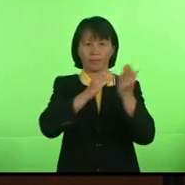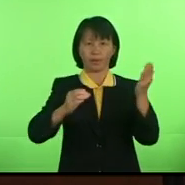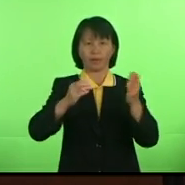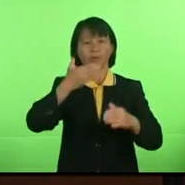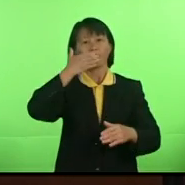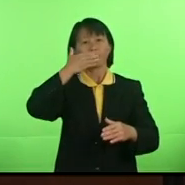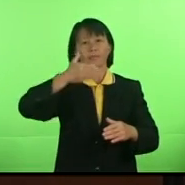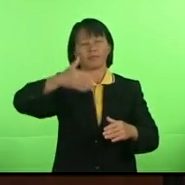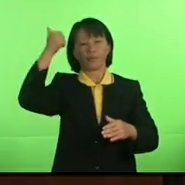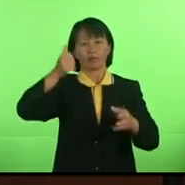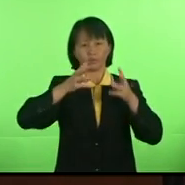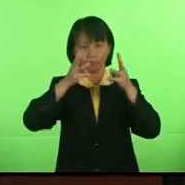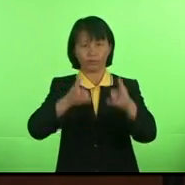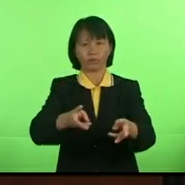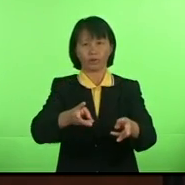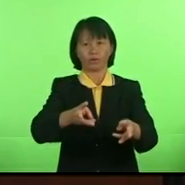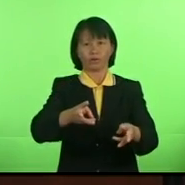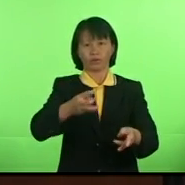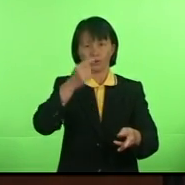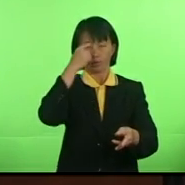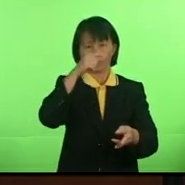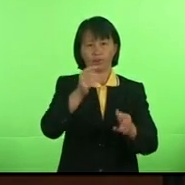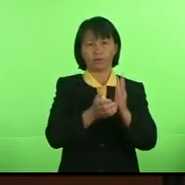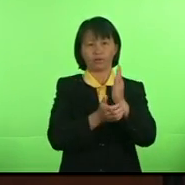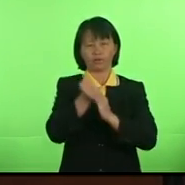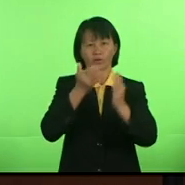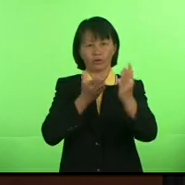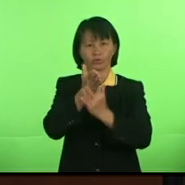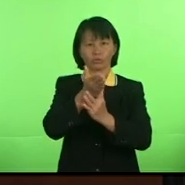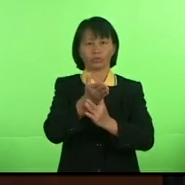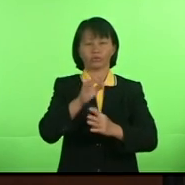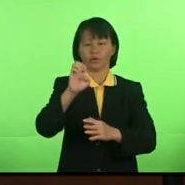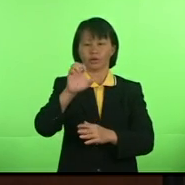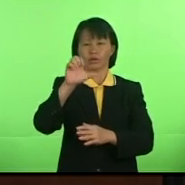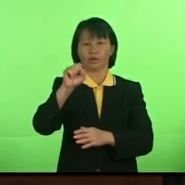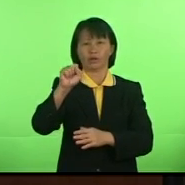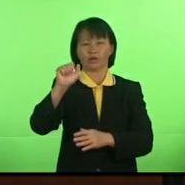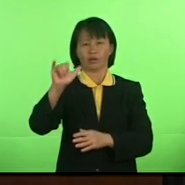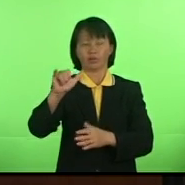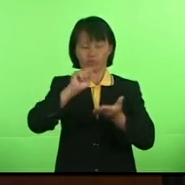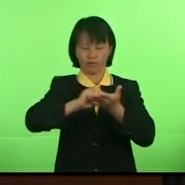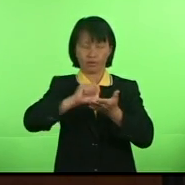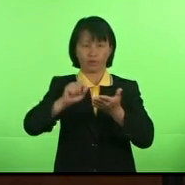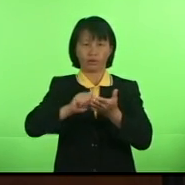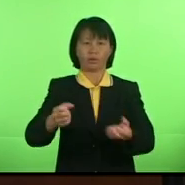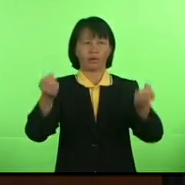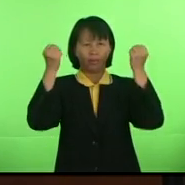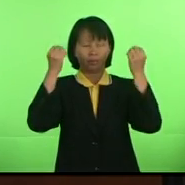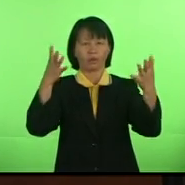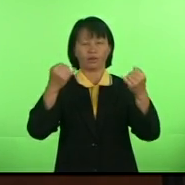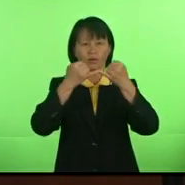best way to acquire this skill is to demonstrate it through essay writing. There are many types of essays such